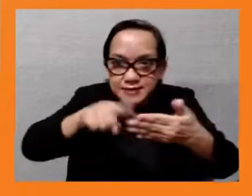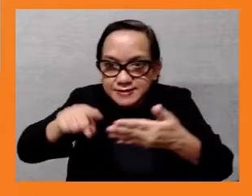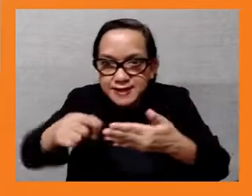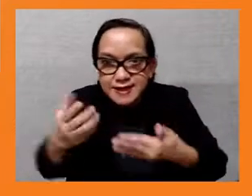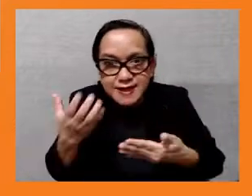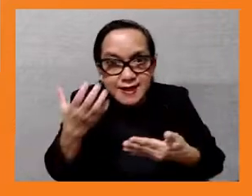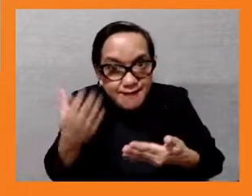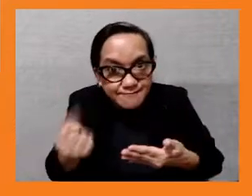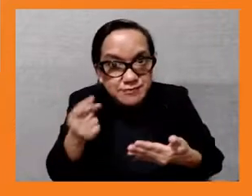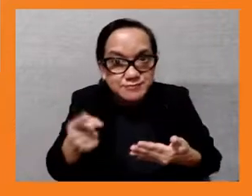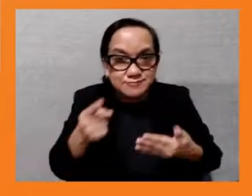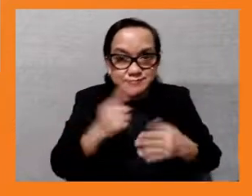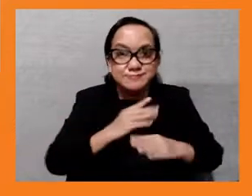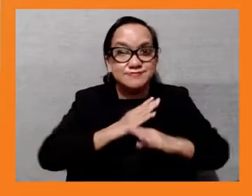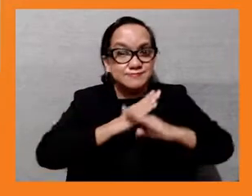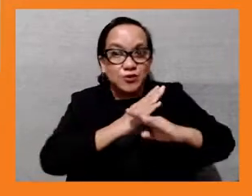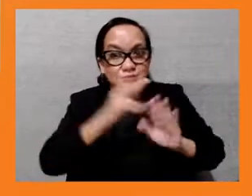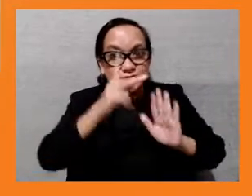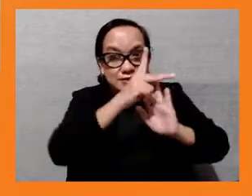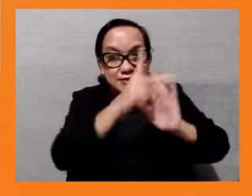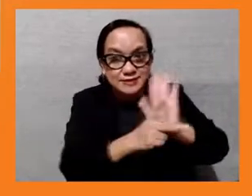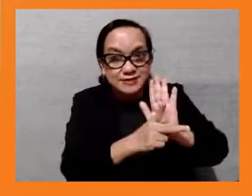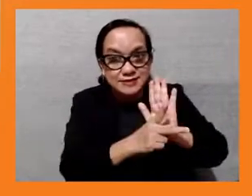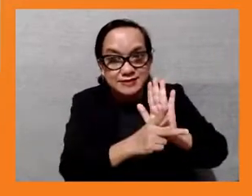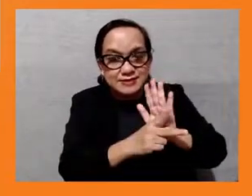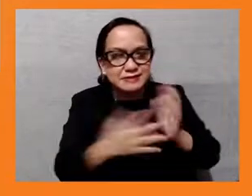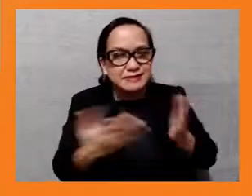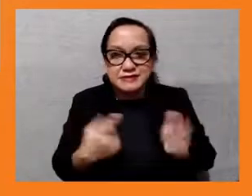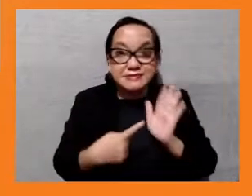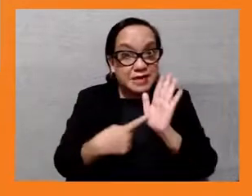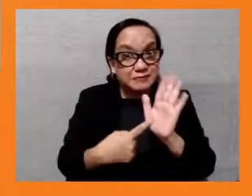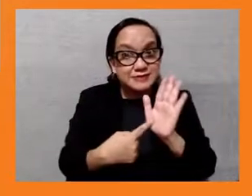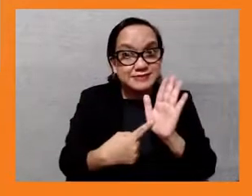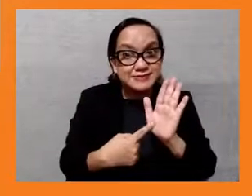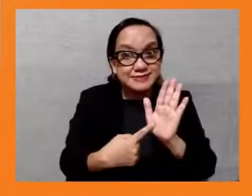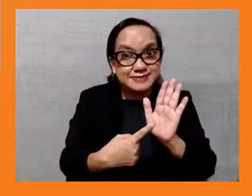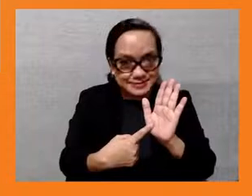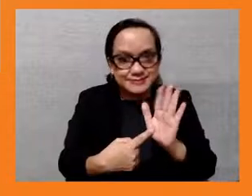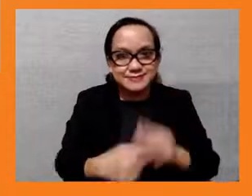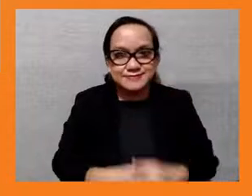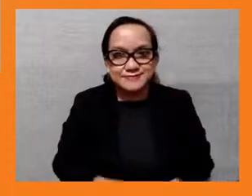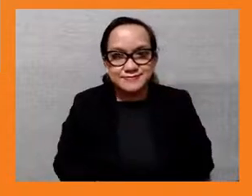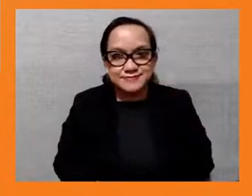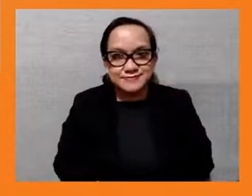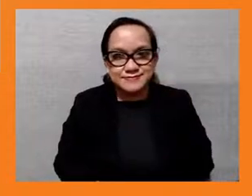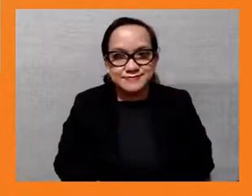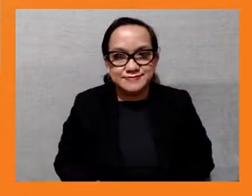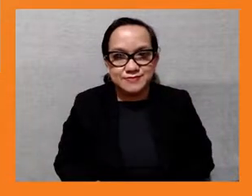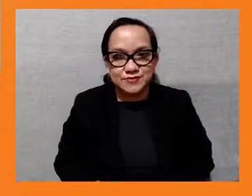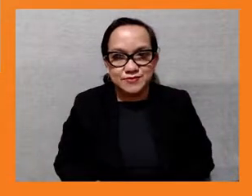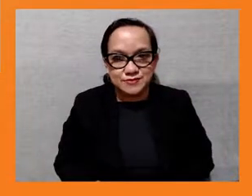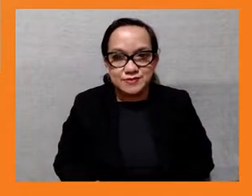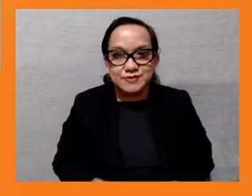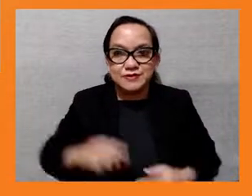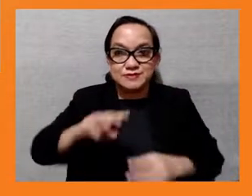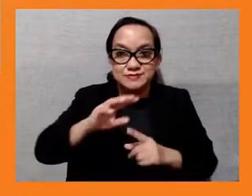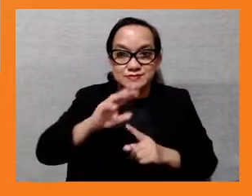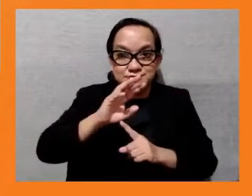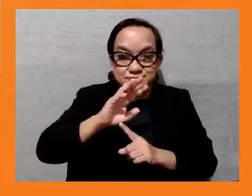meaningful consultation, it is a positive development to hear from the ADB Safeguards team to talk about